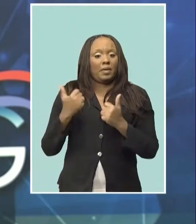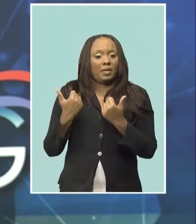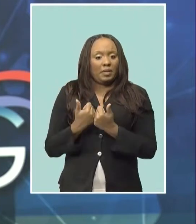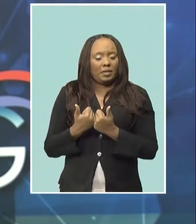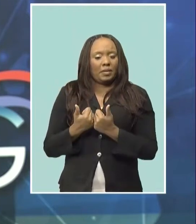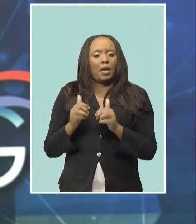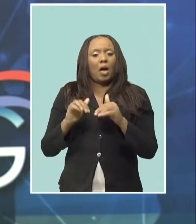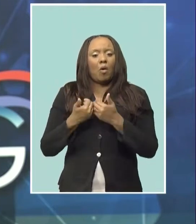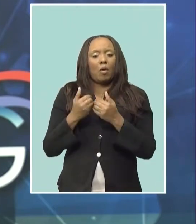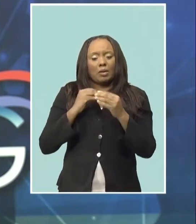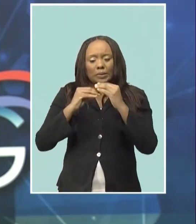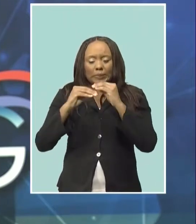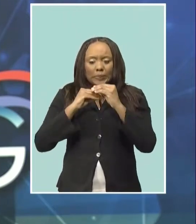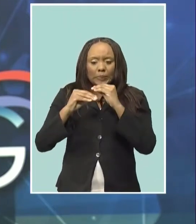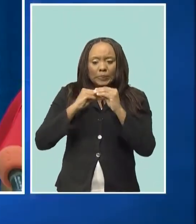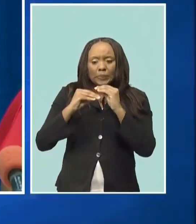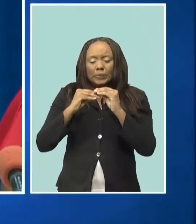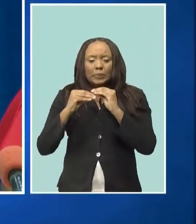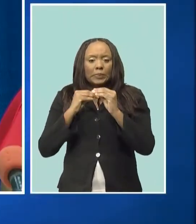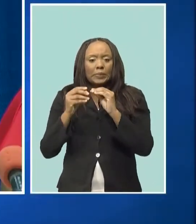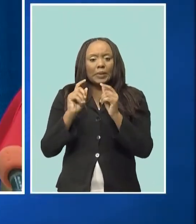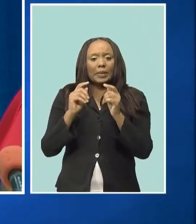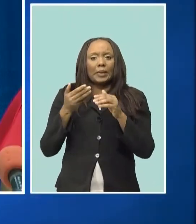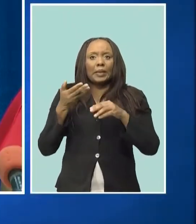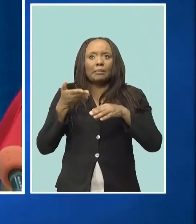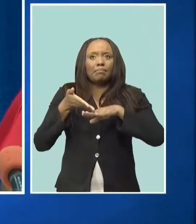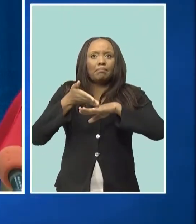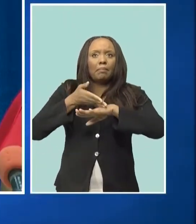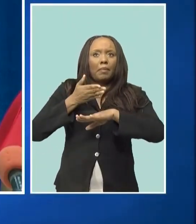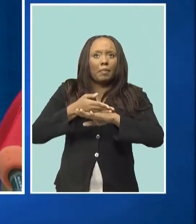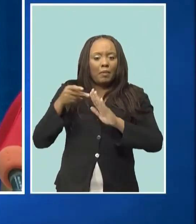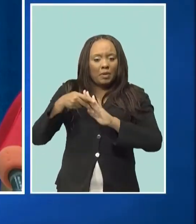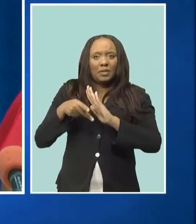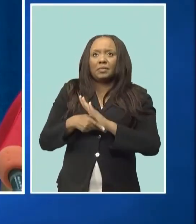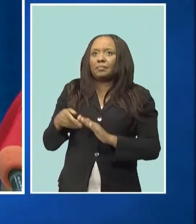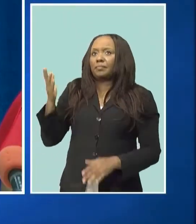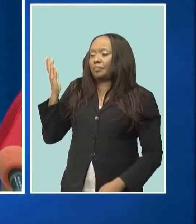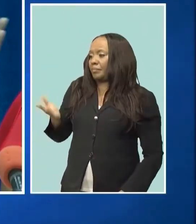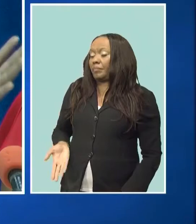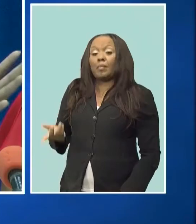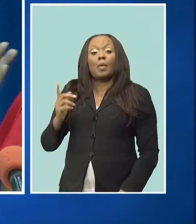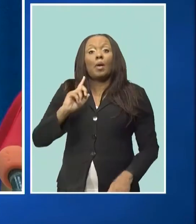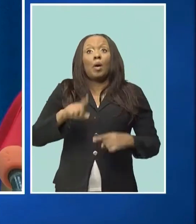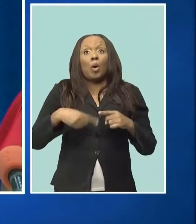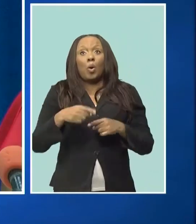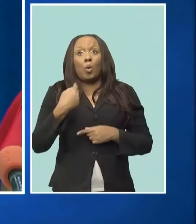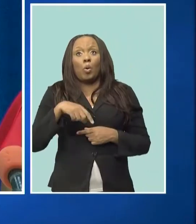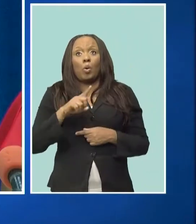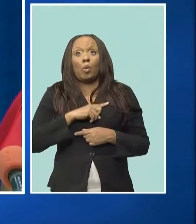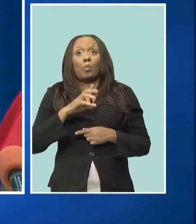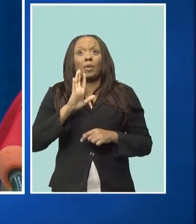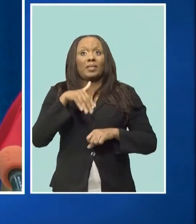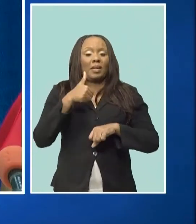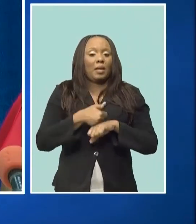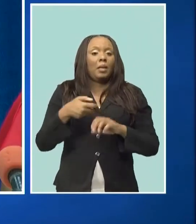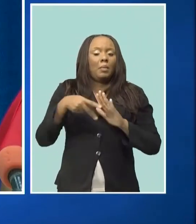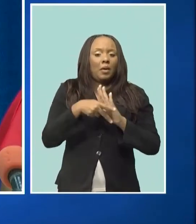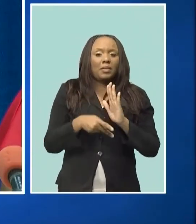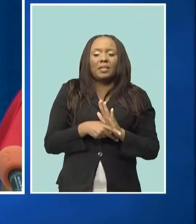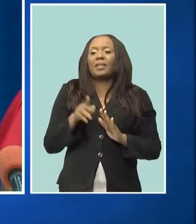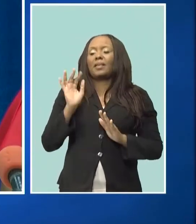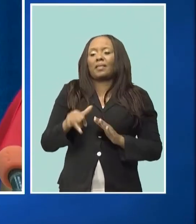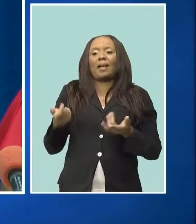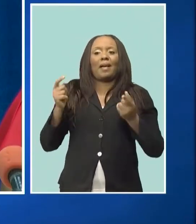policy. Typically, when a lot of these models are done, they're done regionally or somewhere in DC or somewhere in Vienna. That